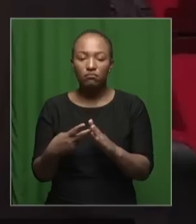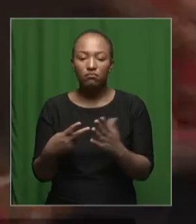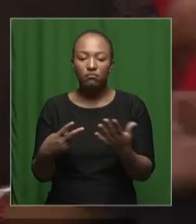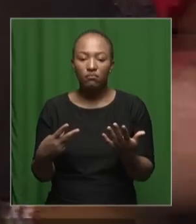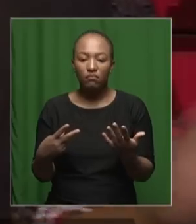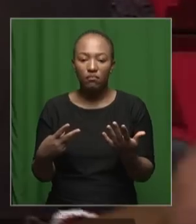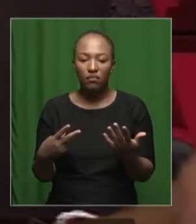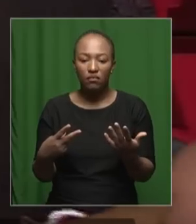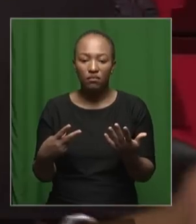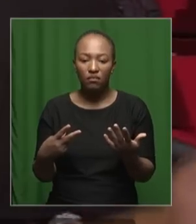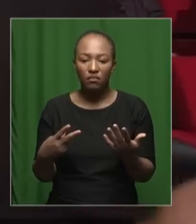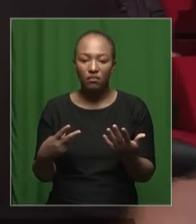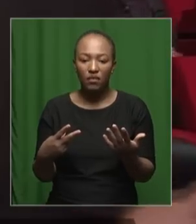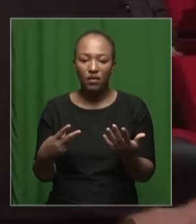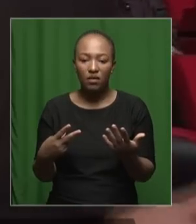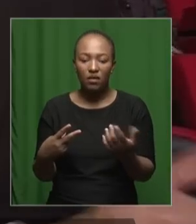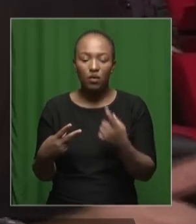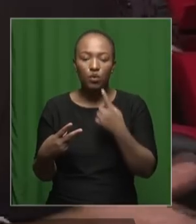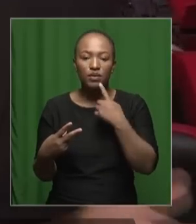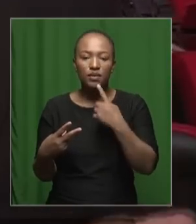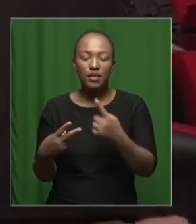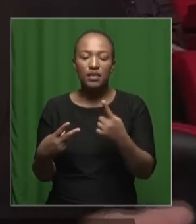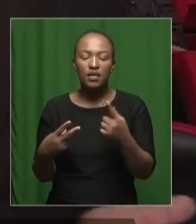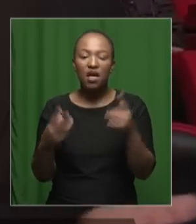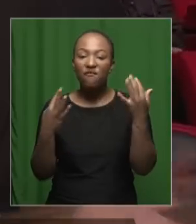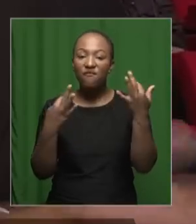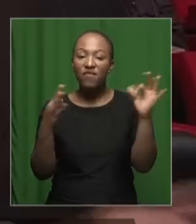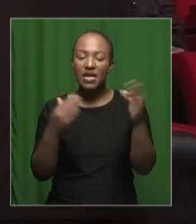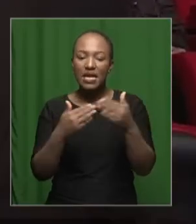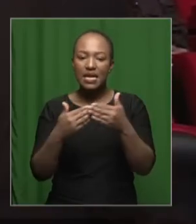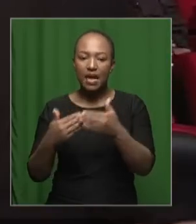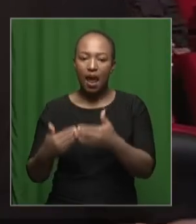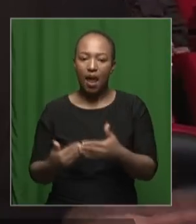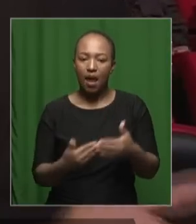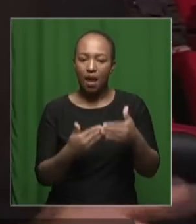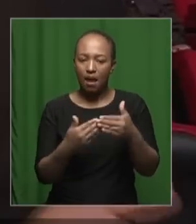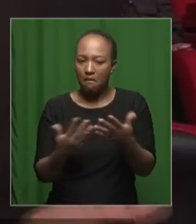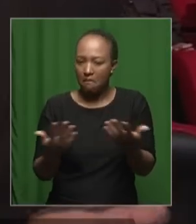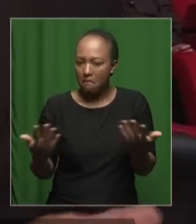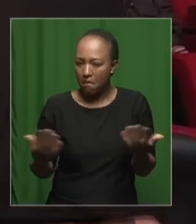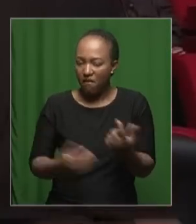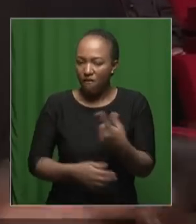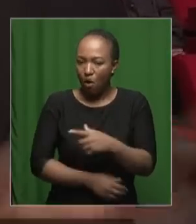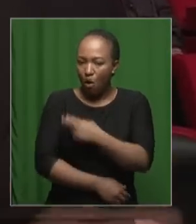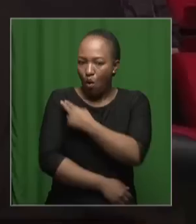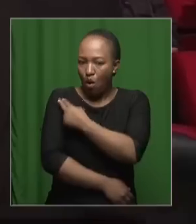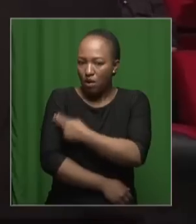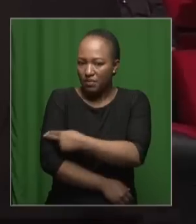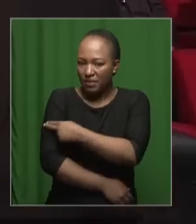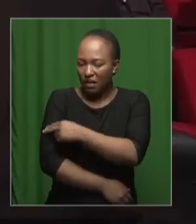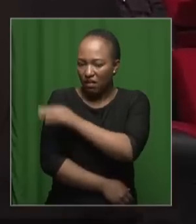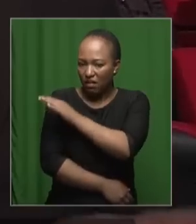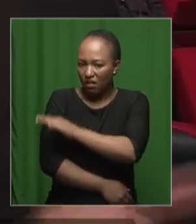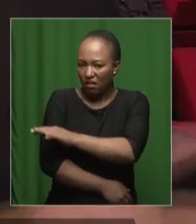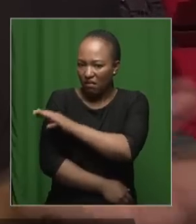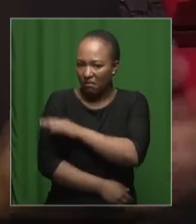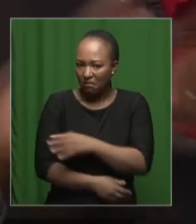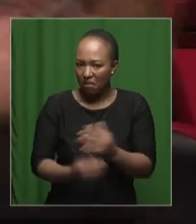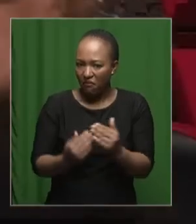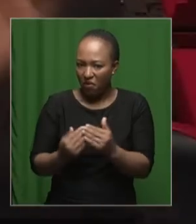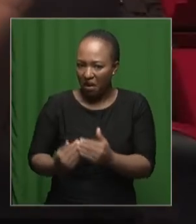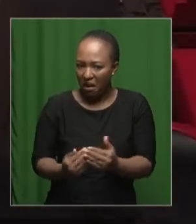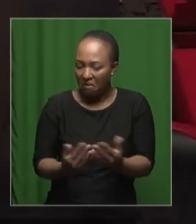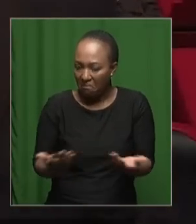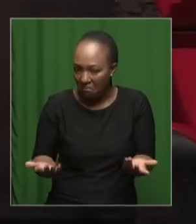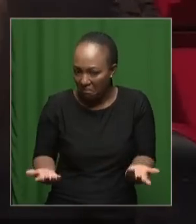that there's not free care for illegal immigrants? So my question is to the ANC.